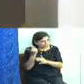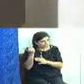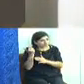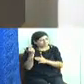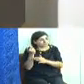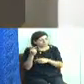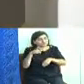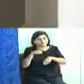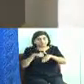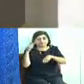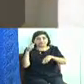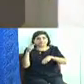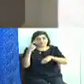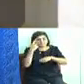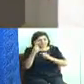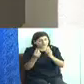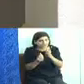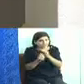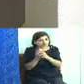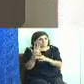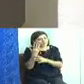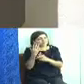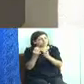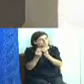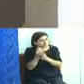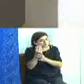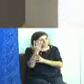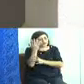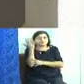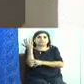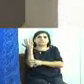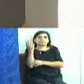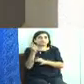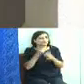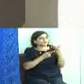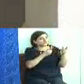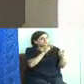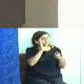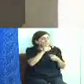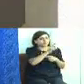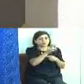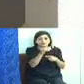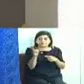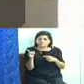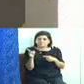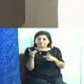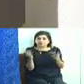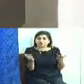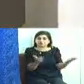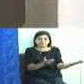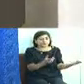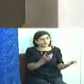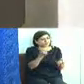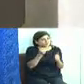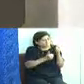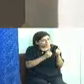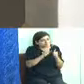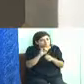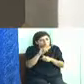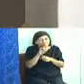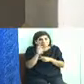blossom and will grow. What will you bring? What seeds will you